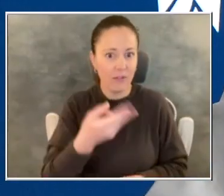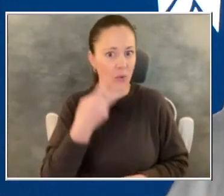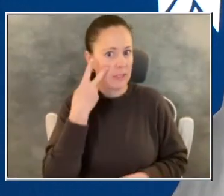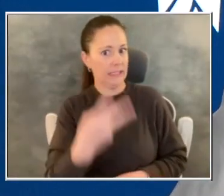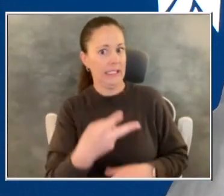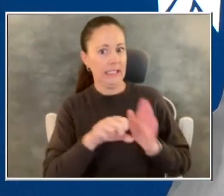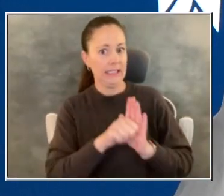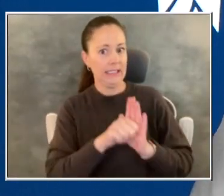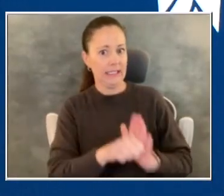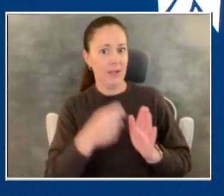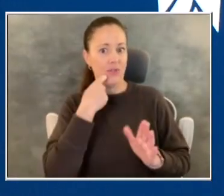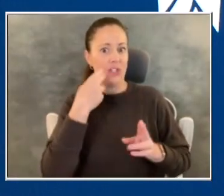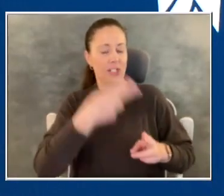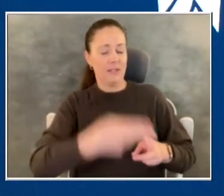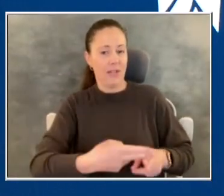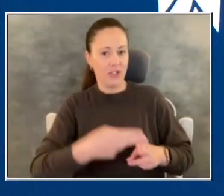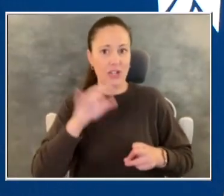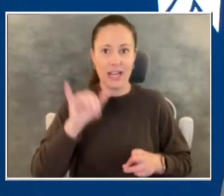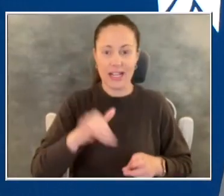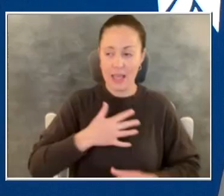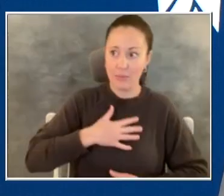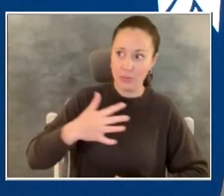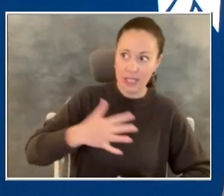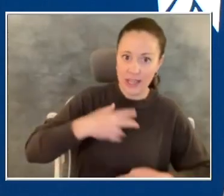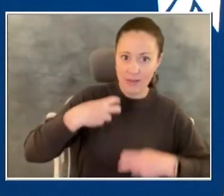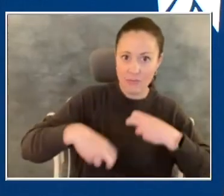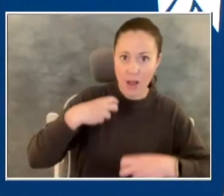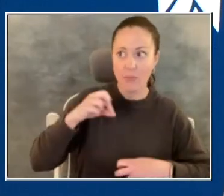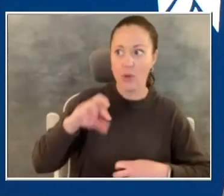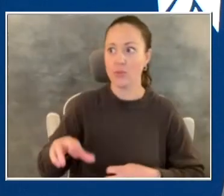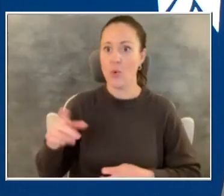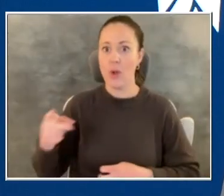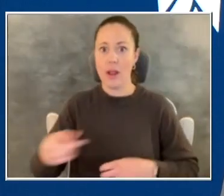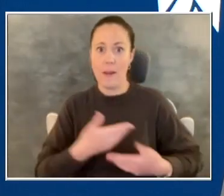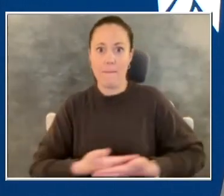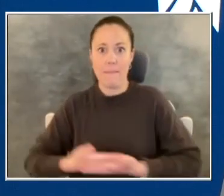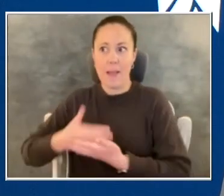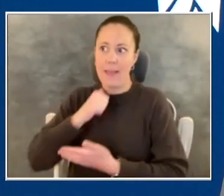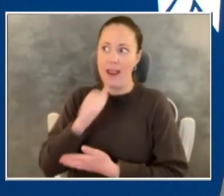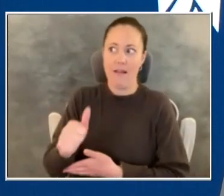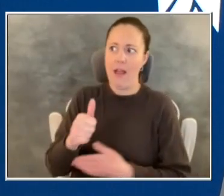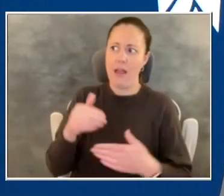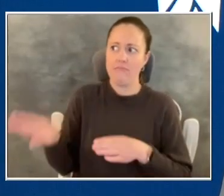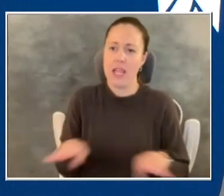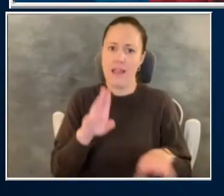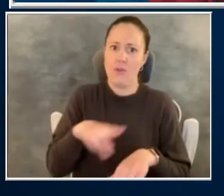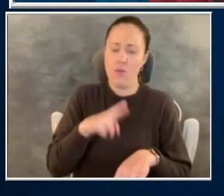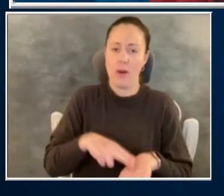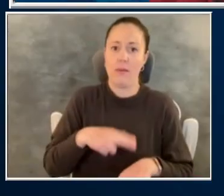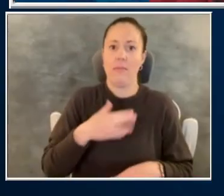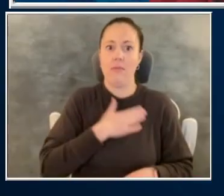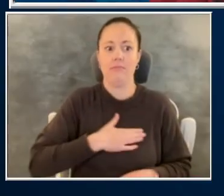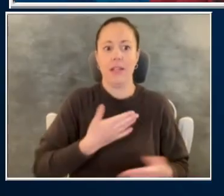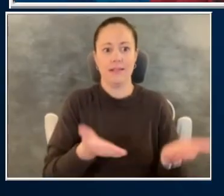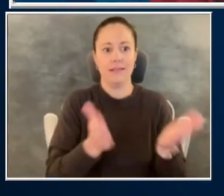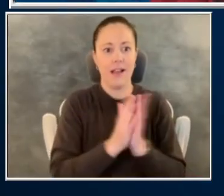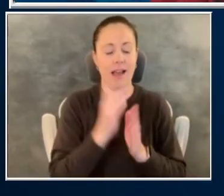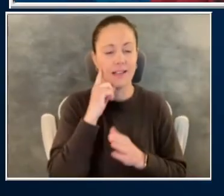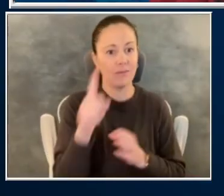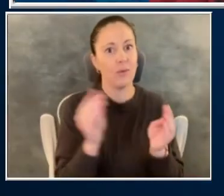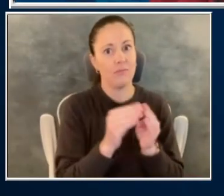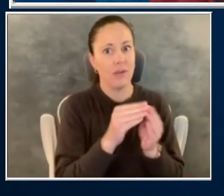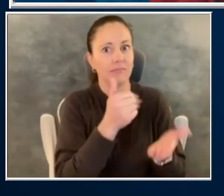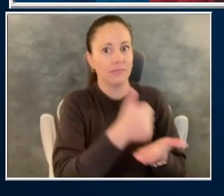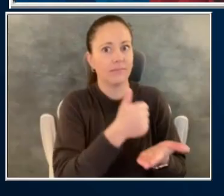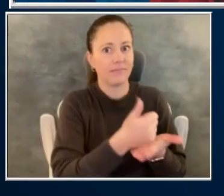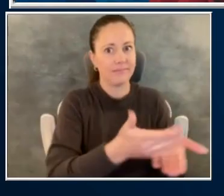about, the retractions or lethargy, trust your instincts and seek medical care. Dr. Sean Sood, thank you so much for being here. We